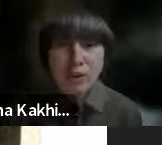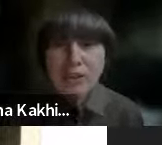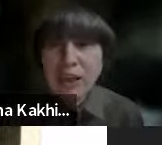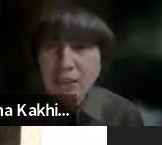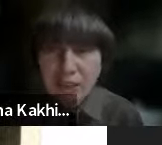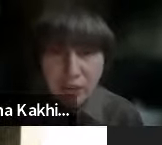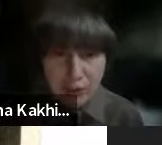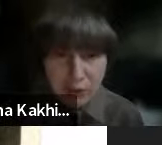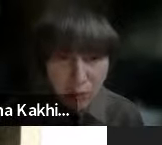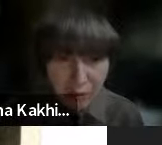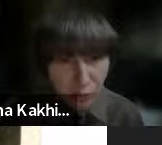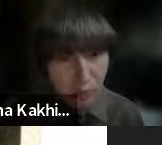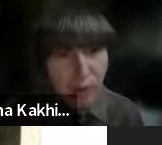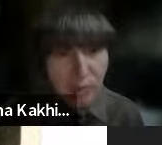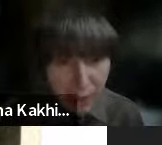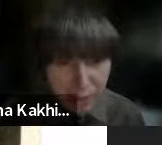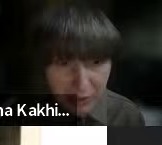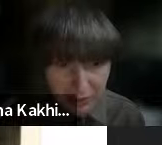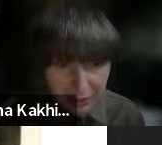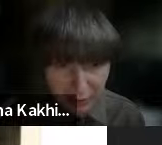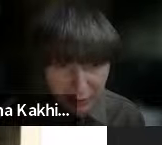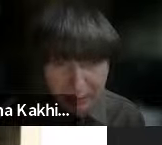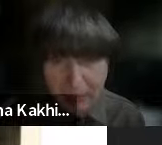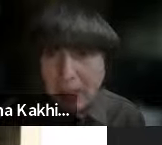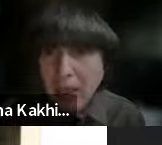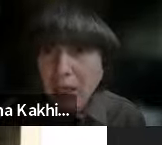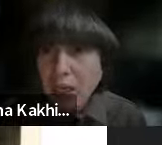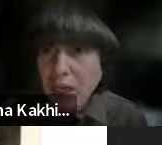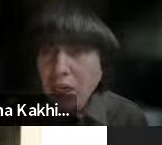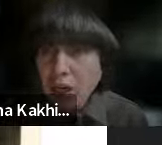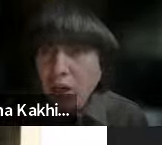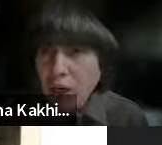side, there is another grandma from my mom's side.